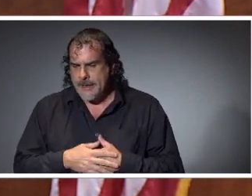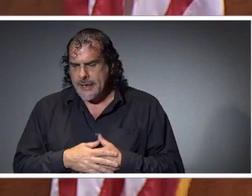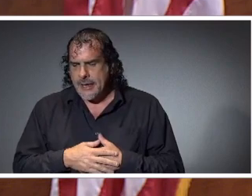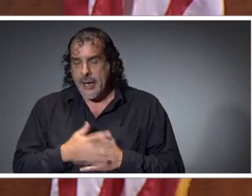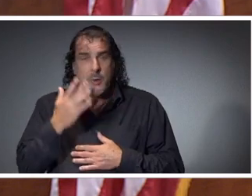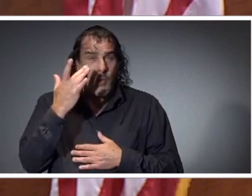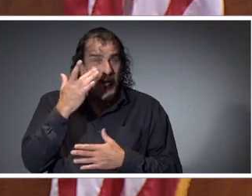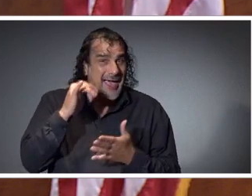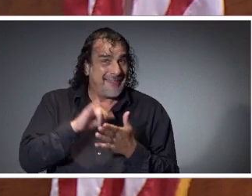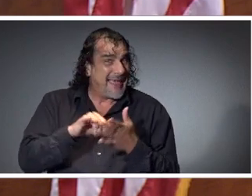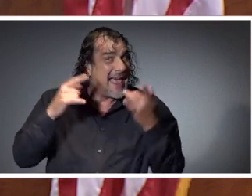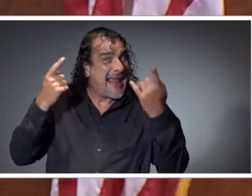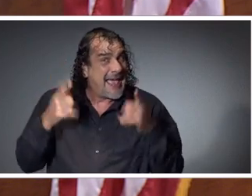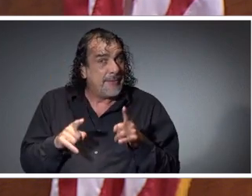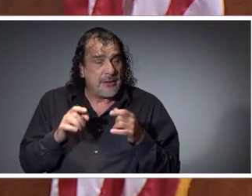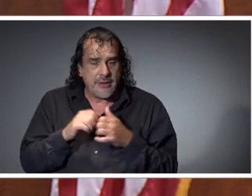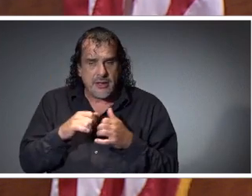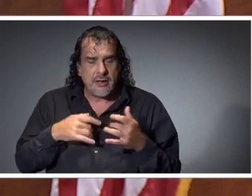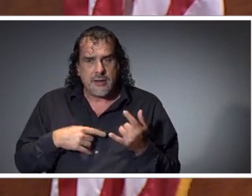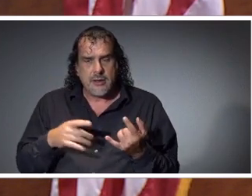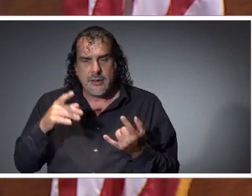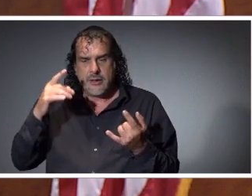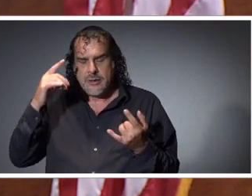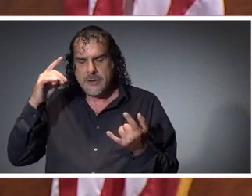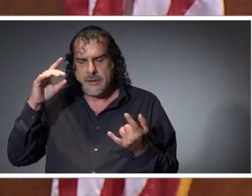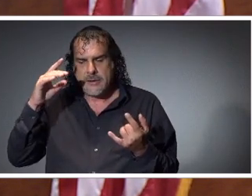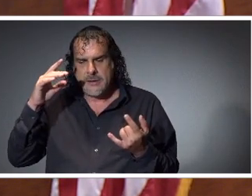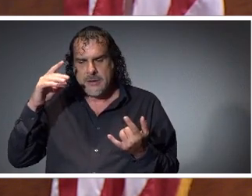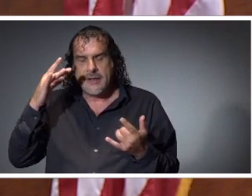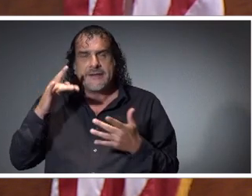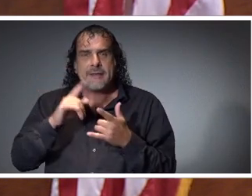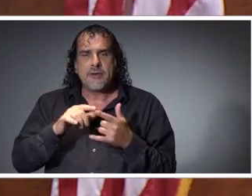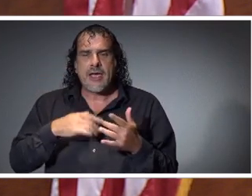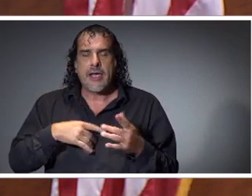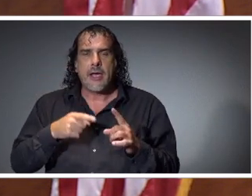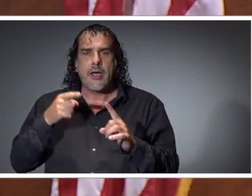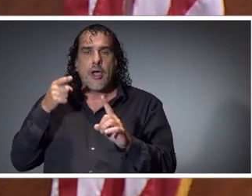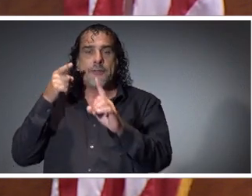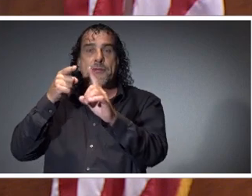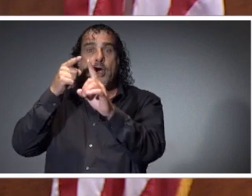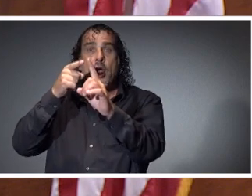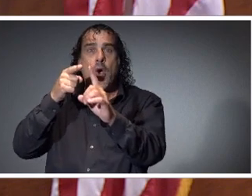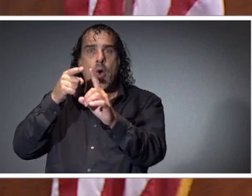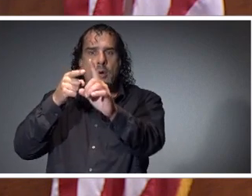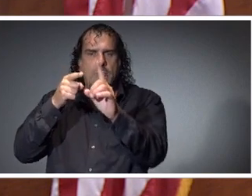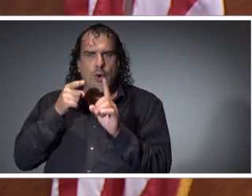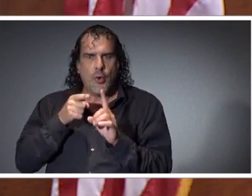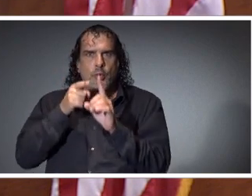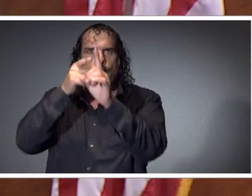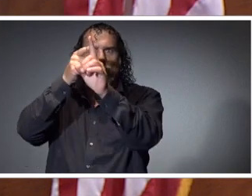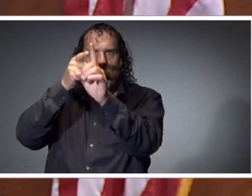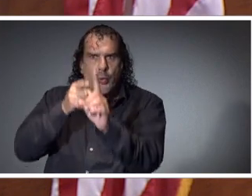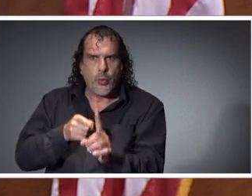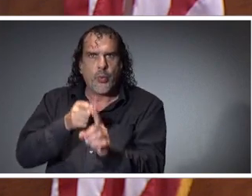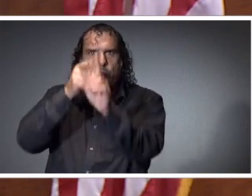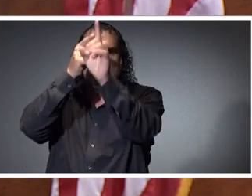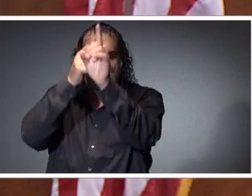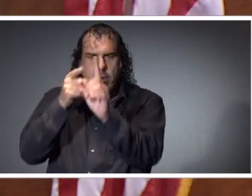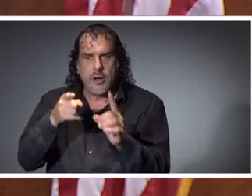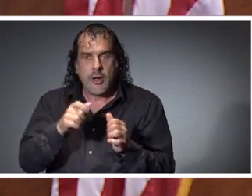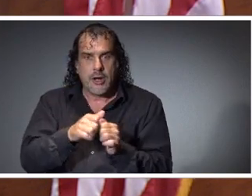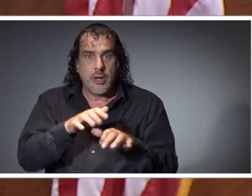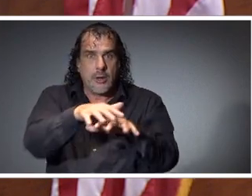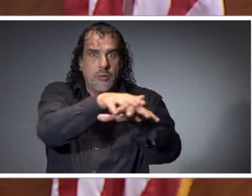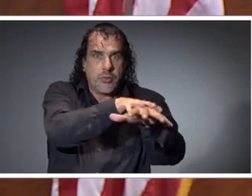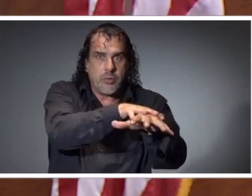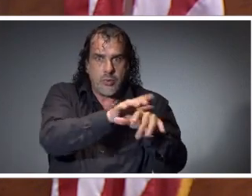it seems like the goalposts they start moving a lot during this pandemic, where it was slow the spread and then it was